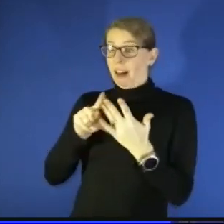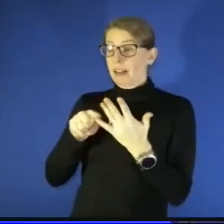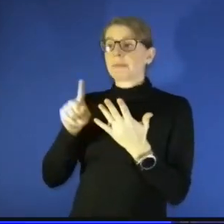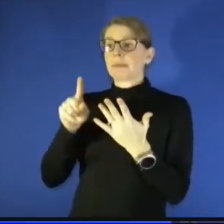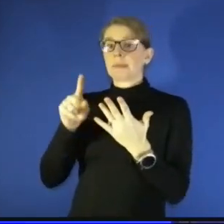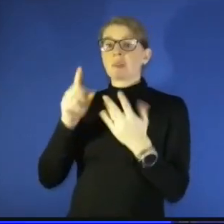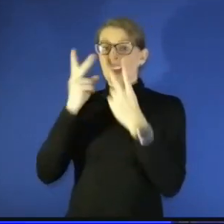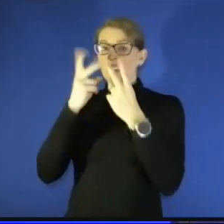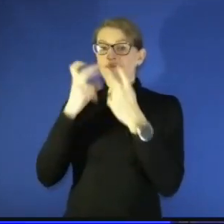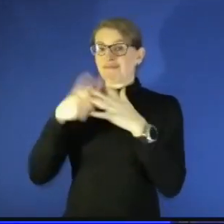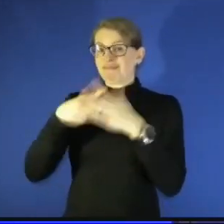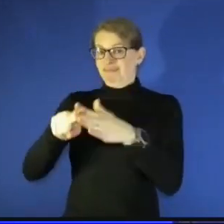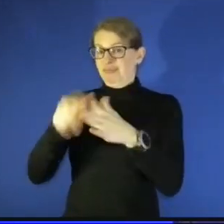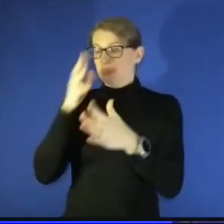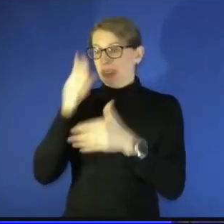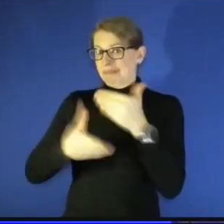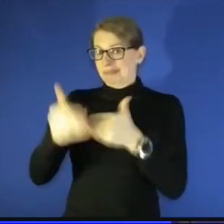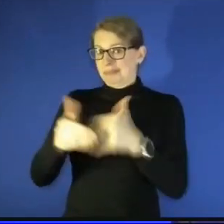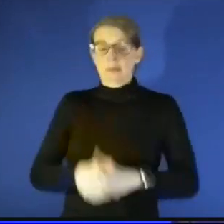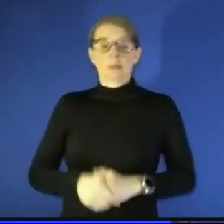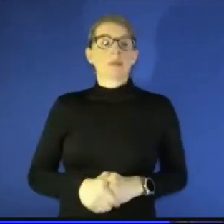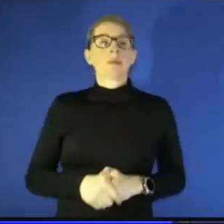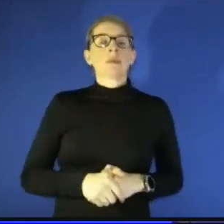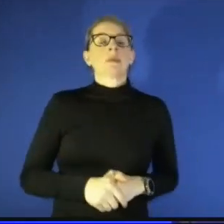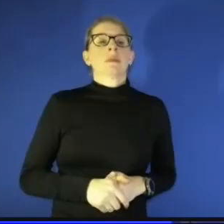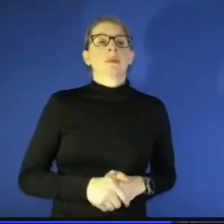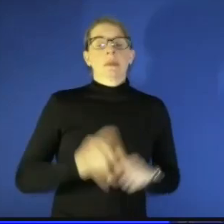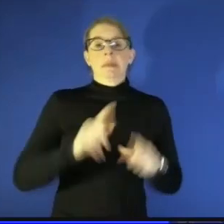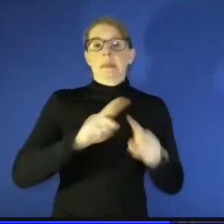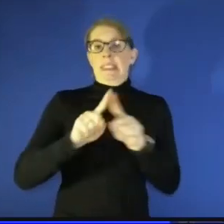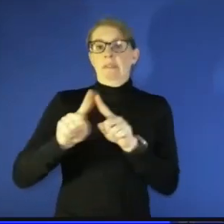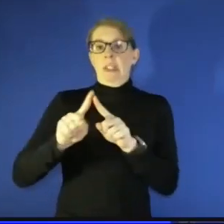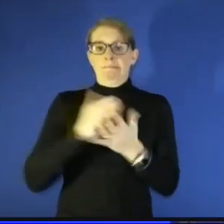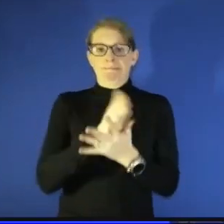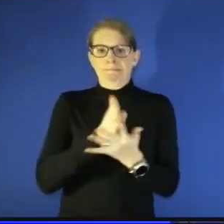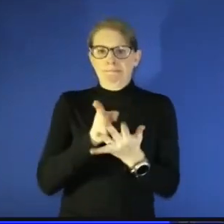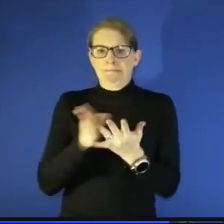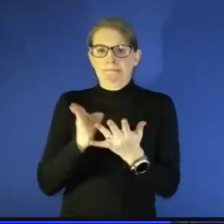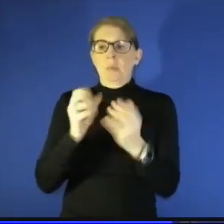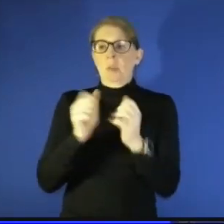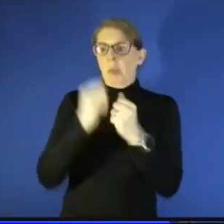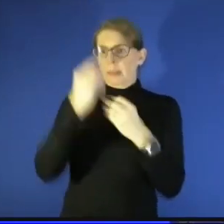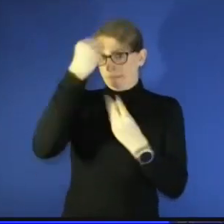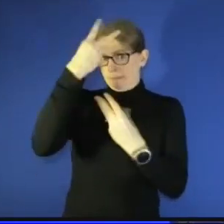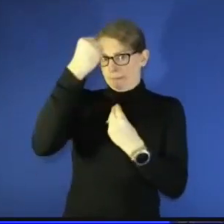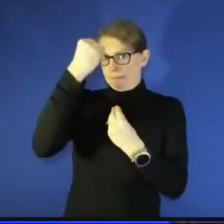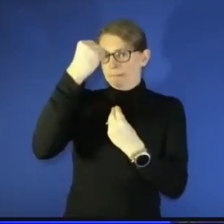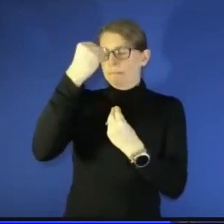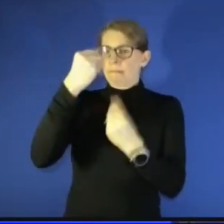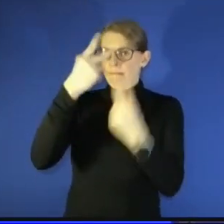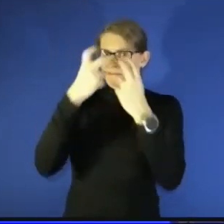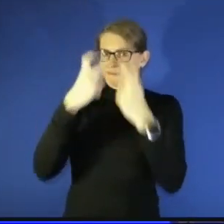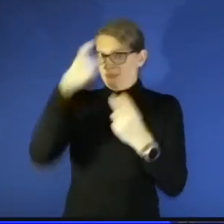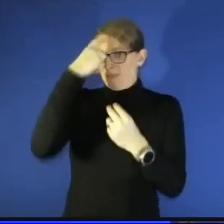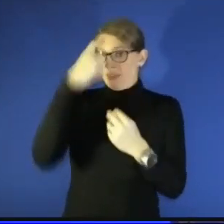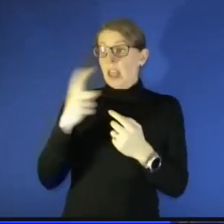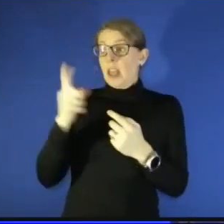And there's multiple different ways to look at the brain with imaging. And so depending on what they're trying to